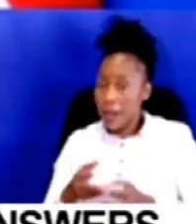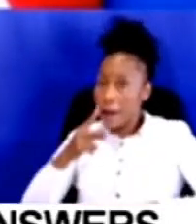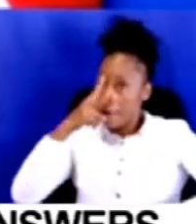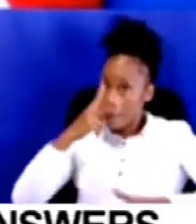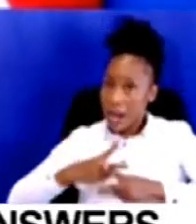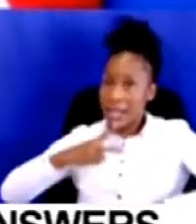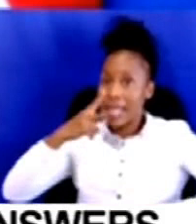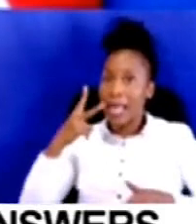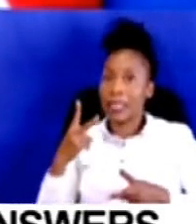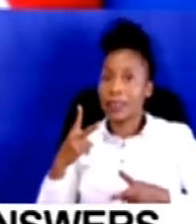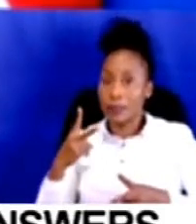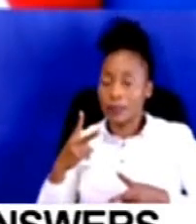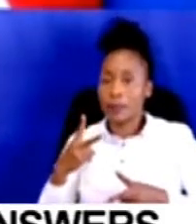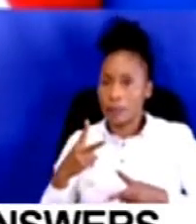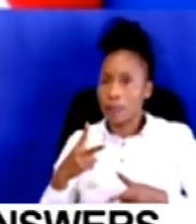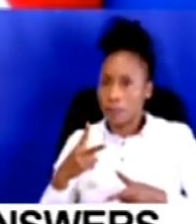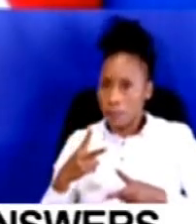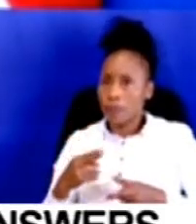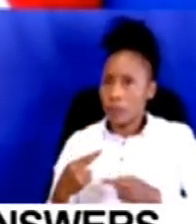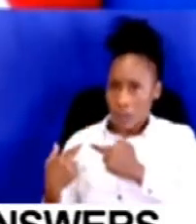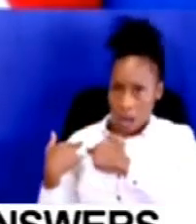finally be accountable.